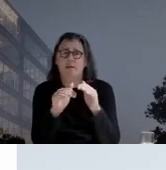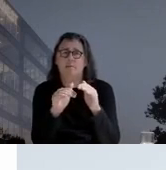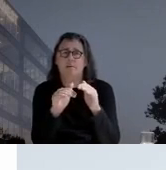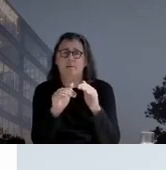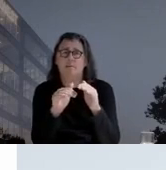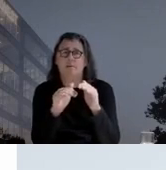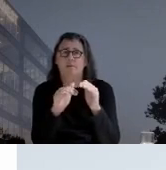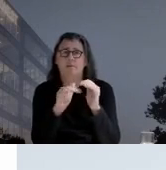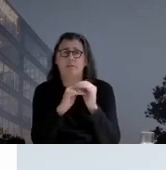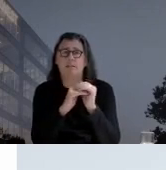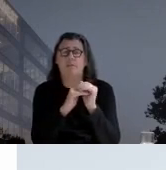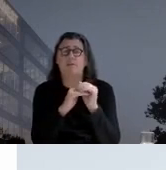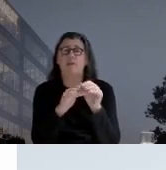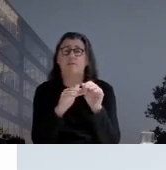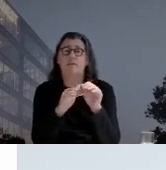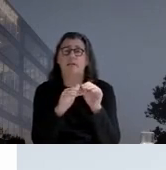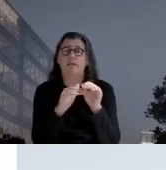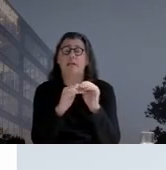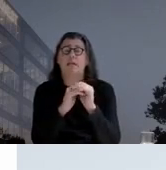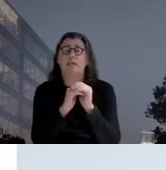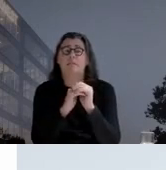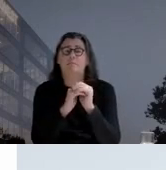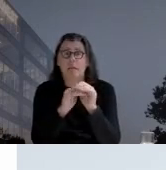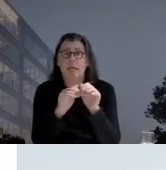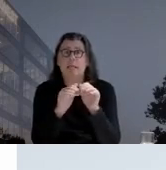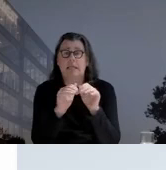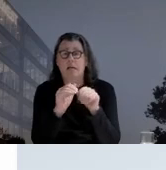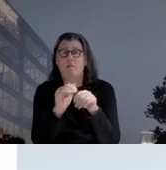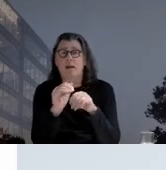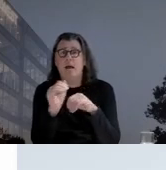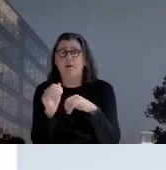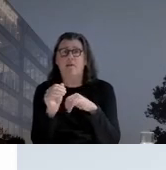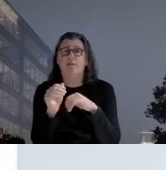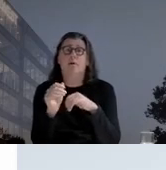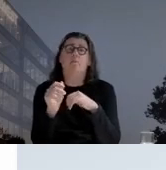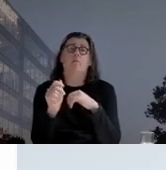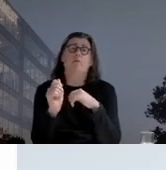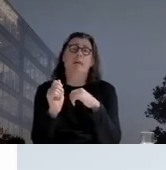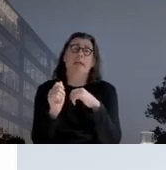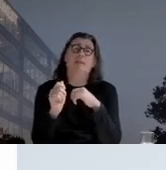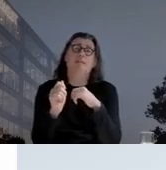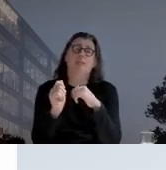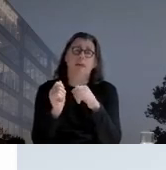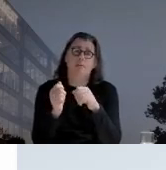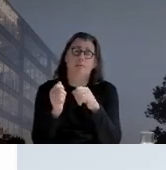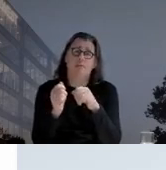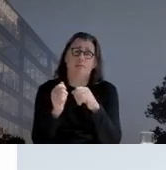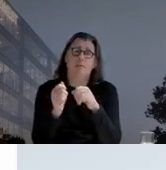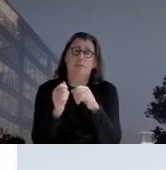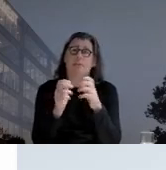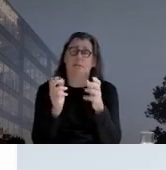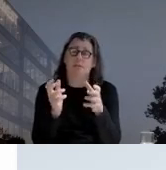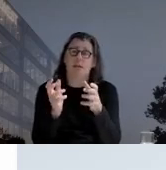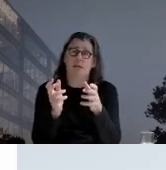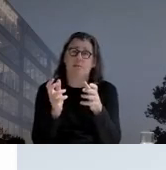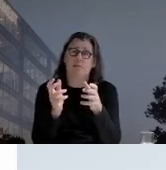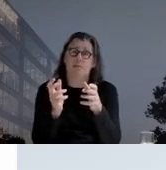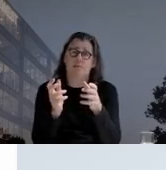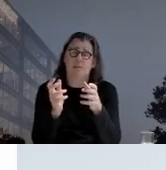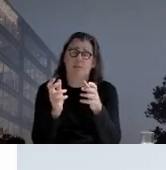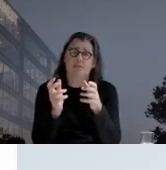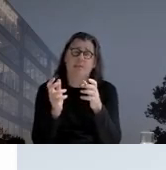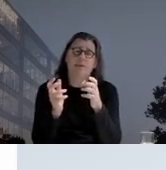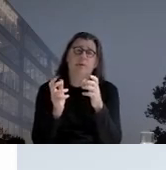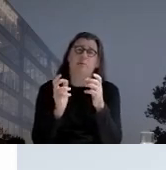jump down a couple of numbers. You'll see that 33 million kilowatt hours would relate to temperature control in the design life